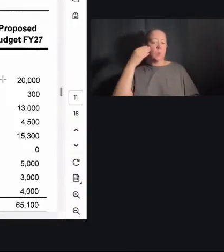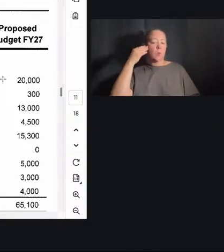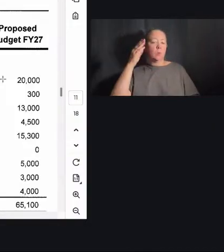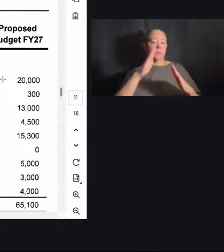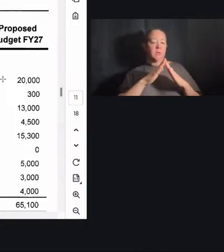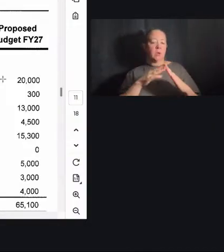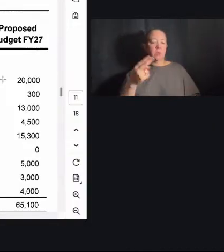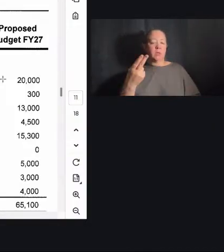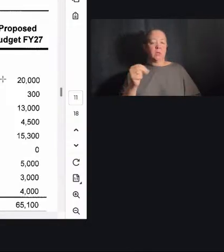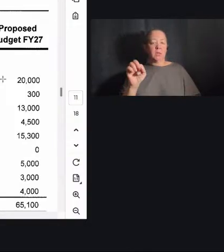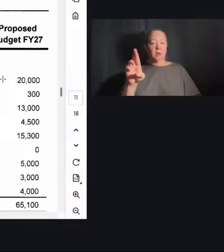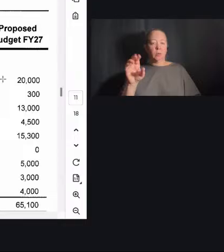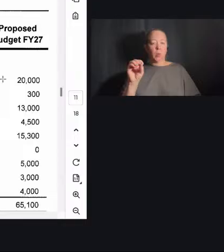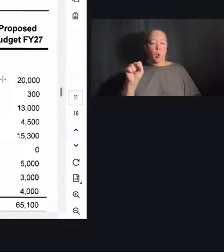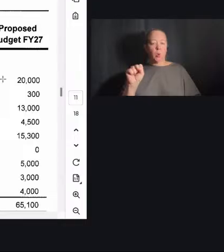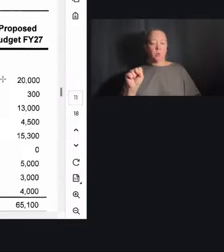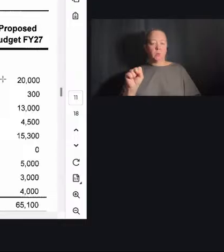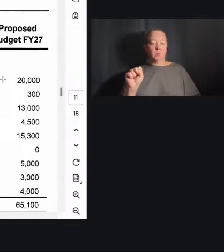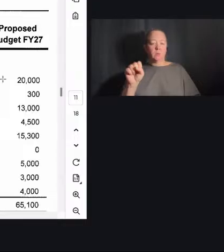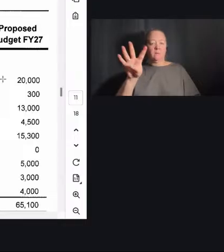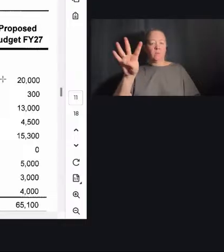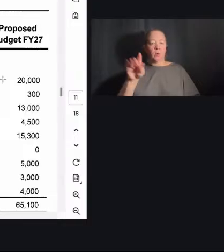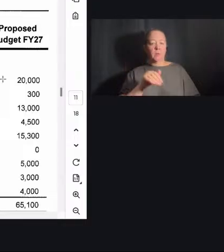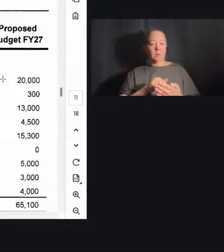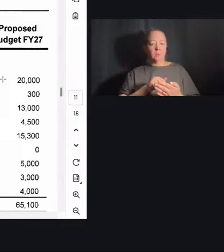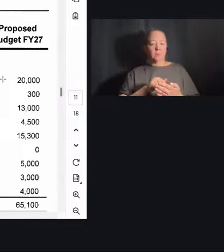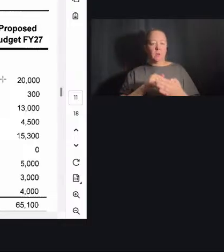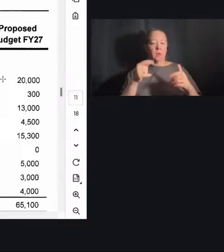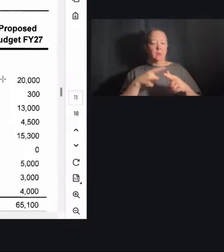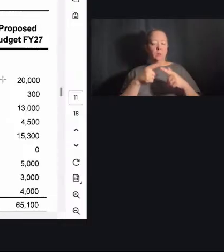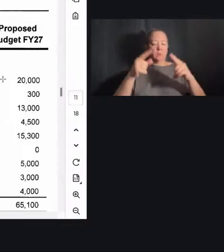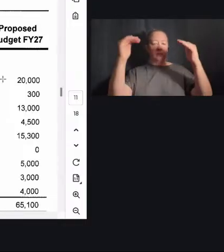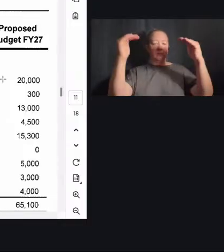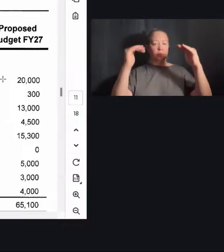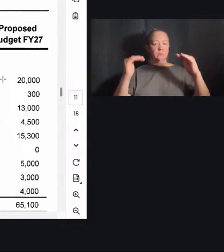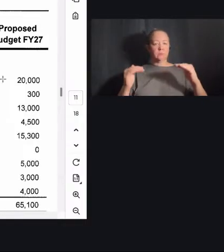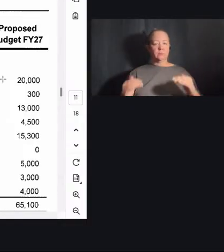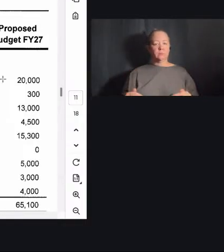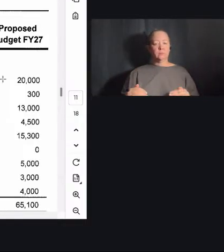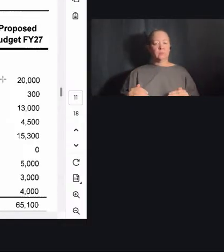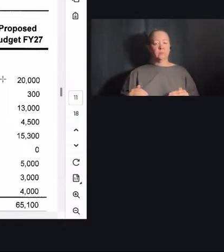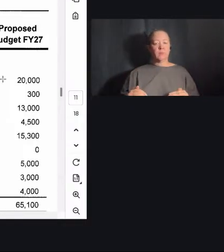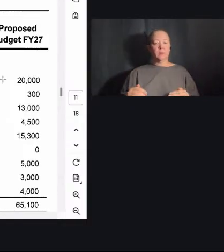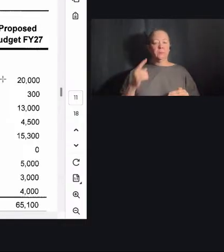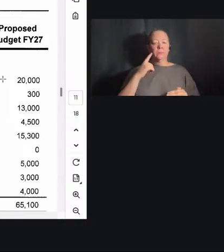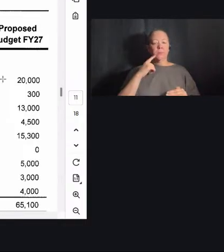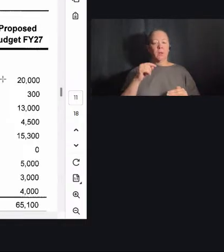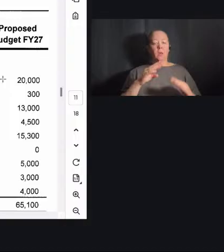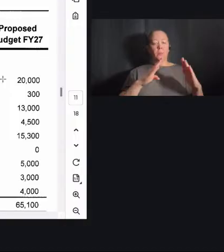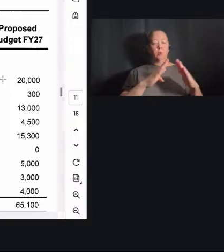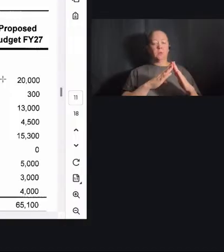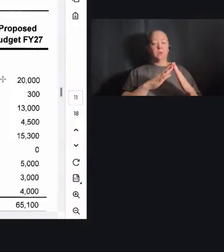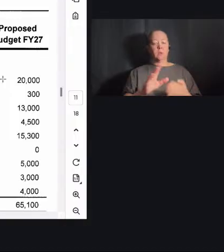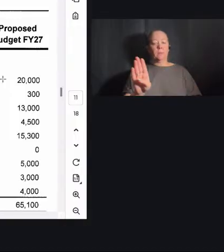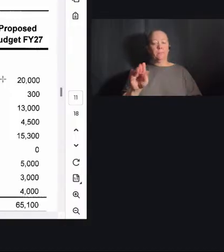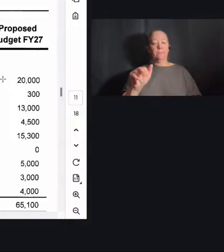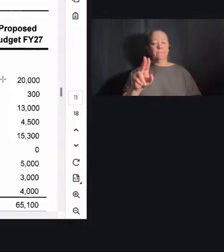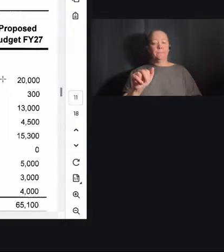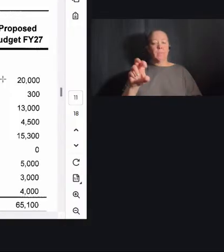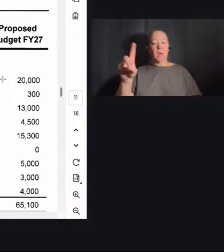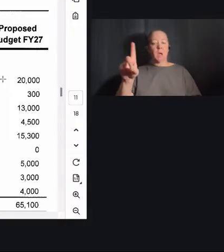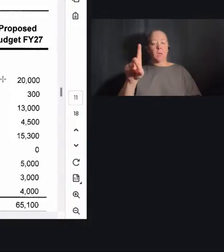And we'll continue to go on down. The municipal bond interest payment and the municipal